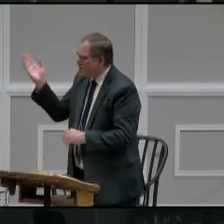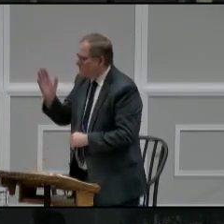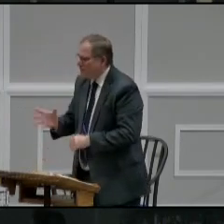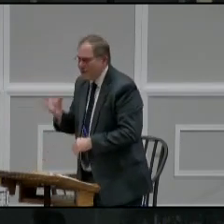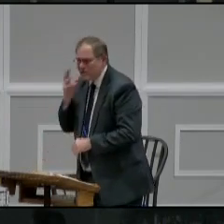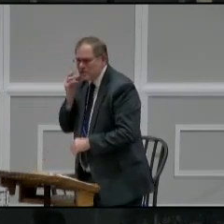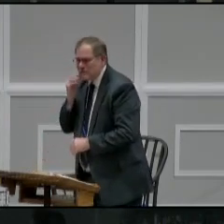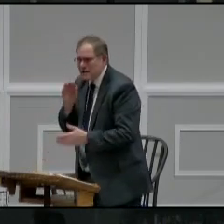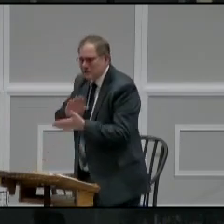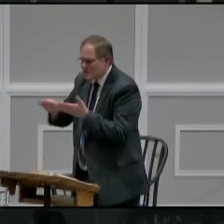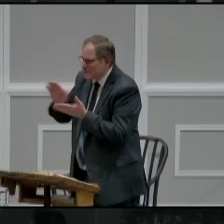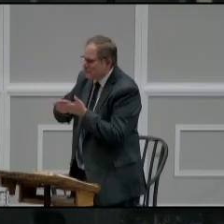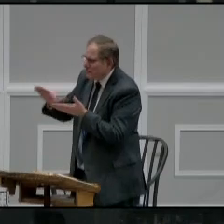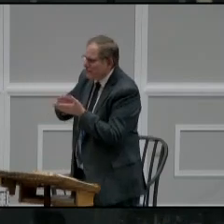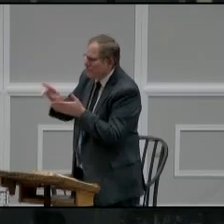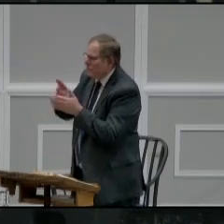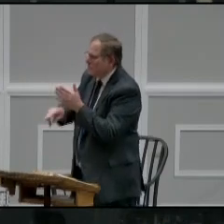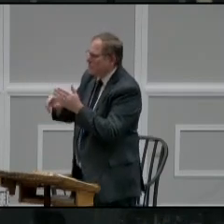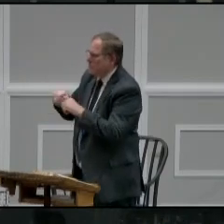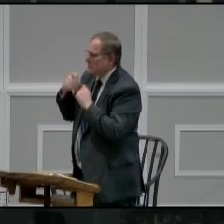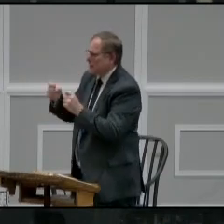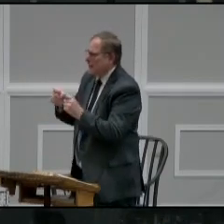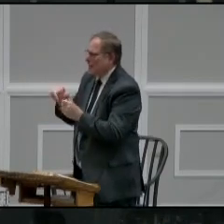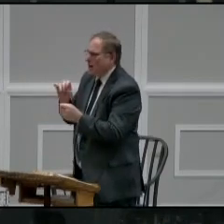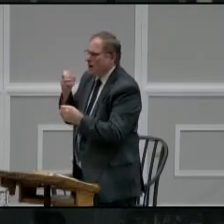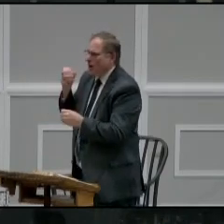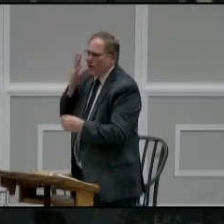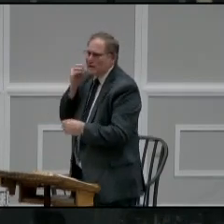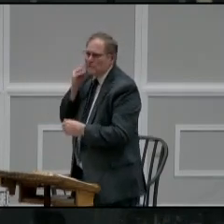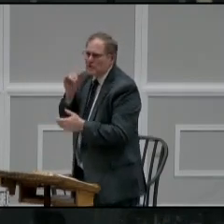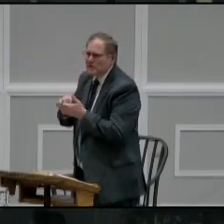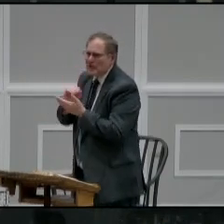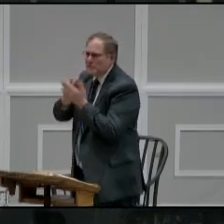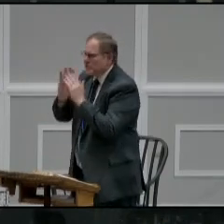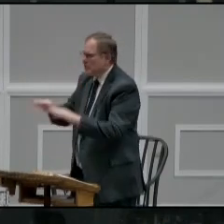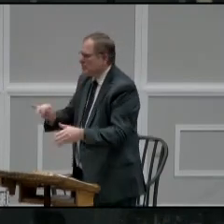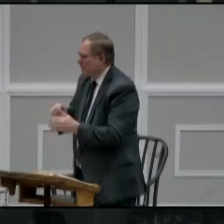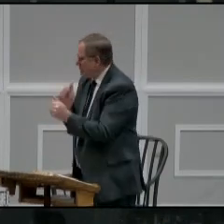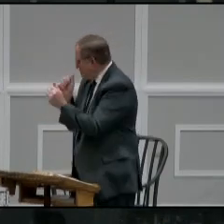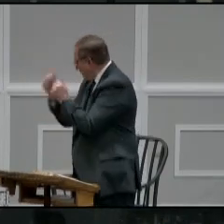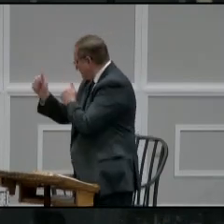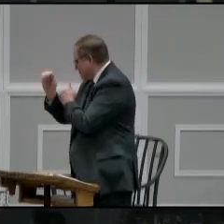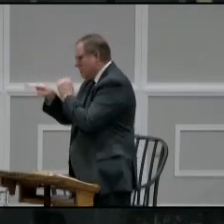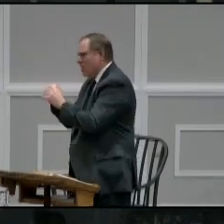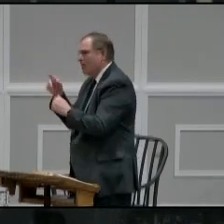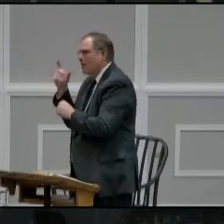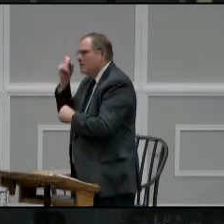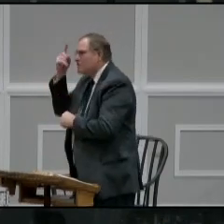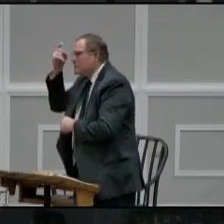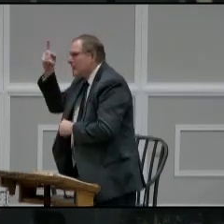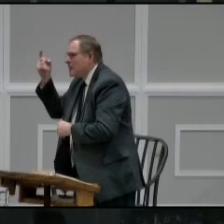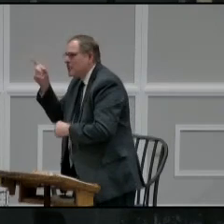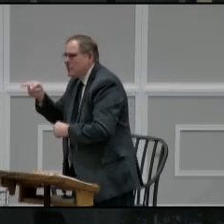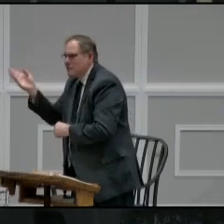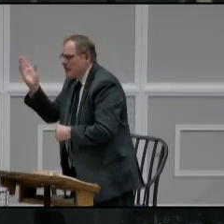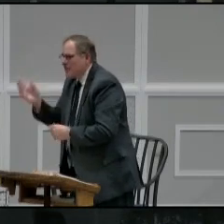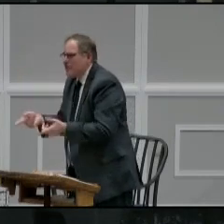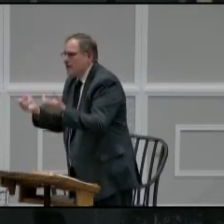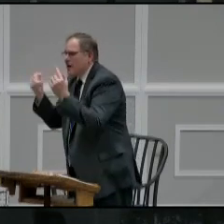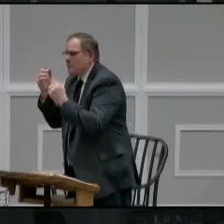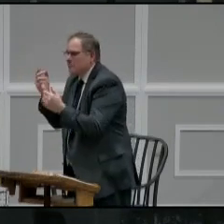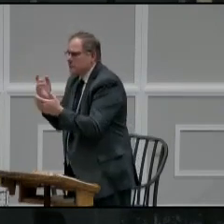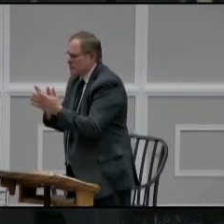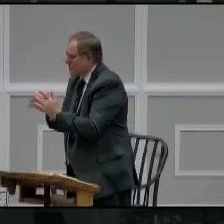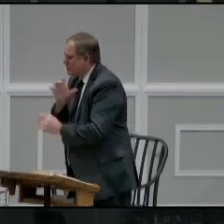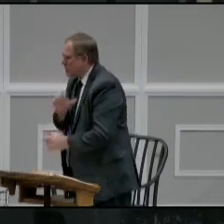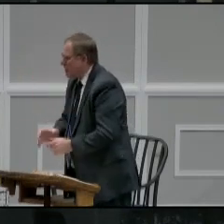experienced forgiveness of sins, you've never experienced a peace that passes understanding, you've never come to Jesus, oh, can I tell you, there's no better